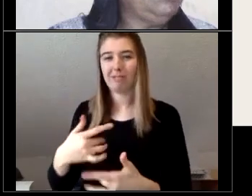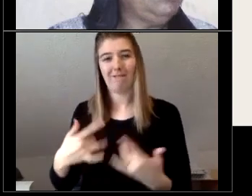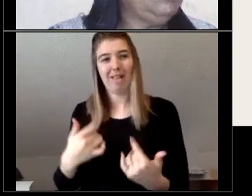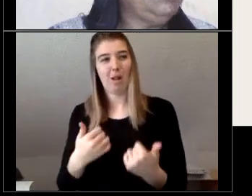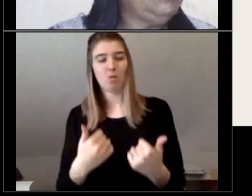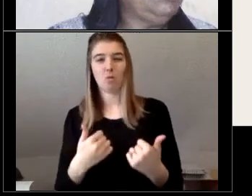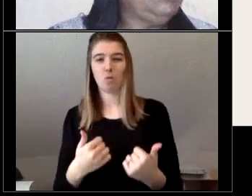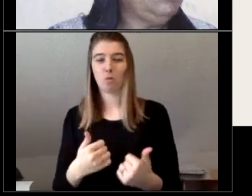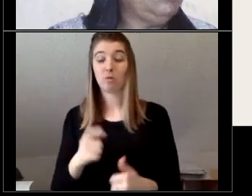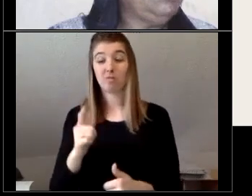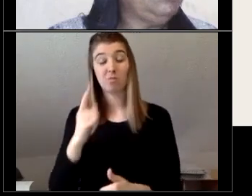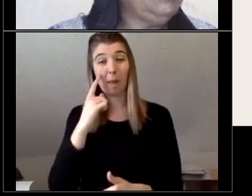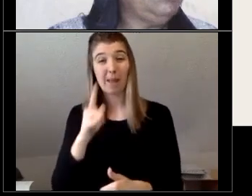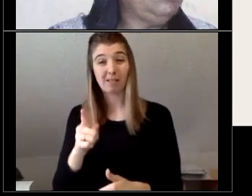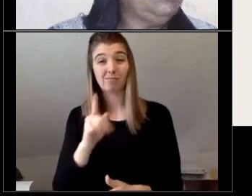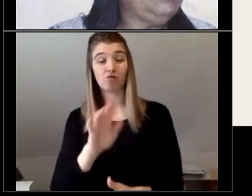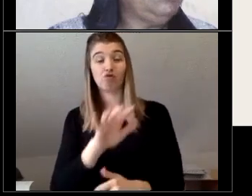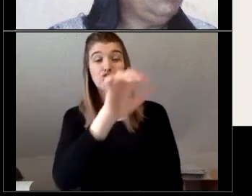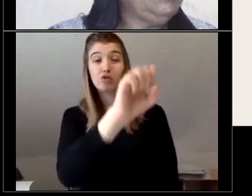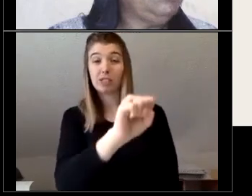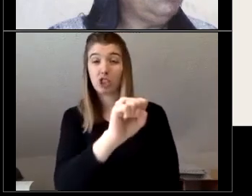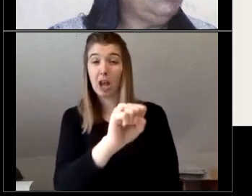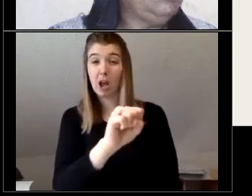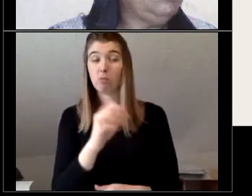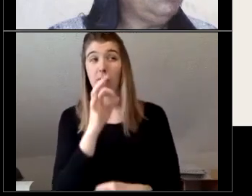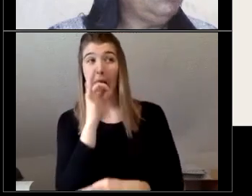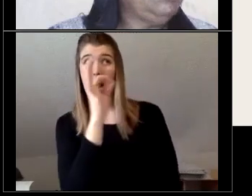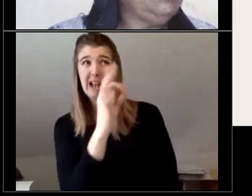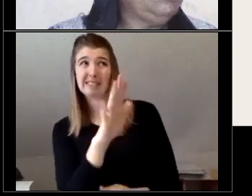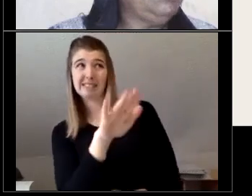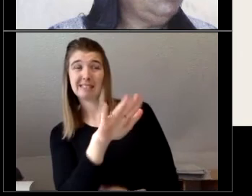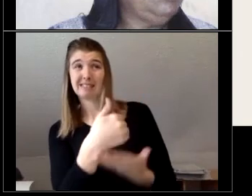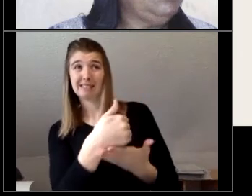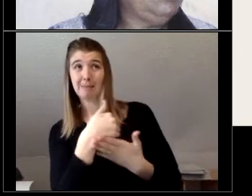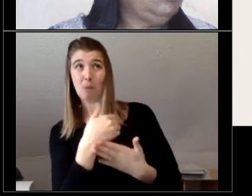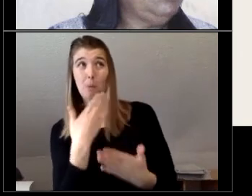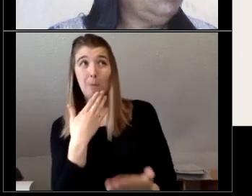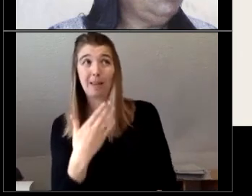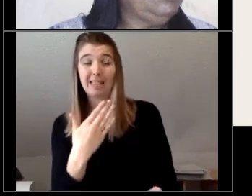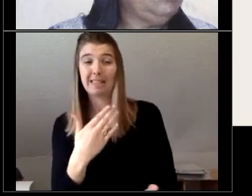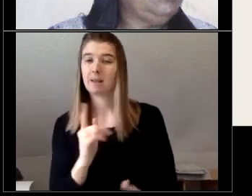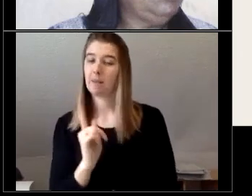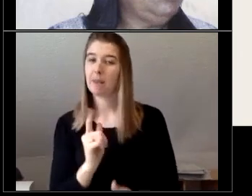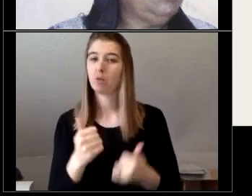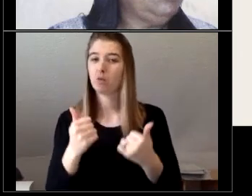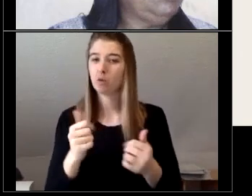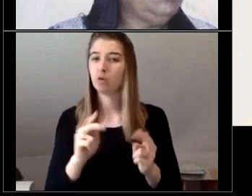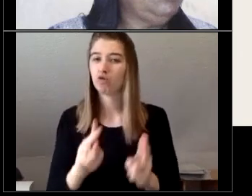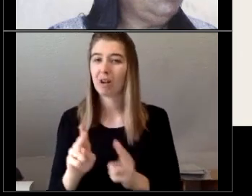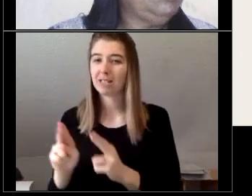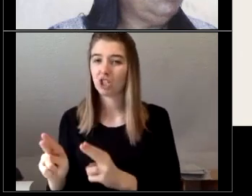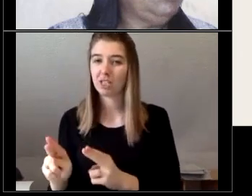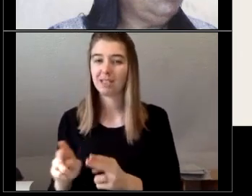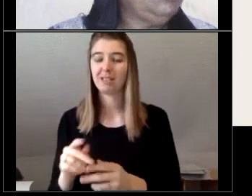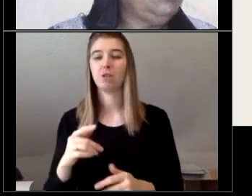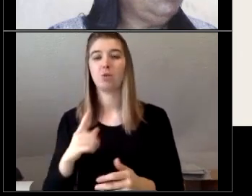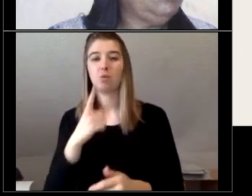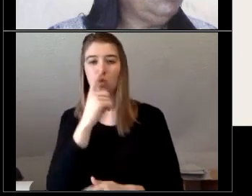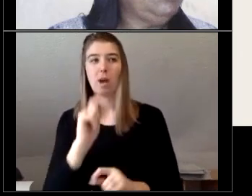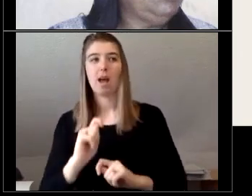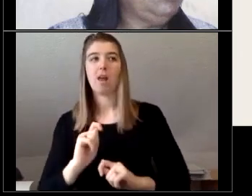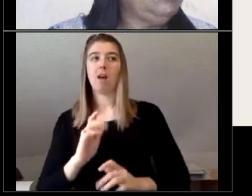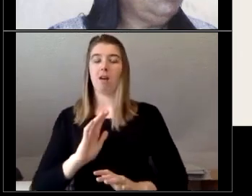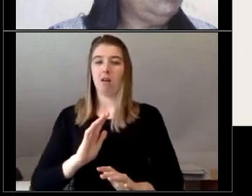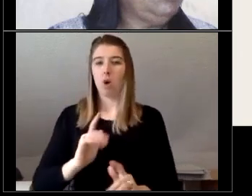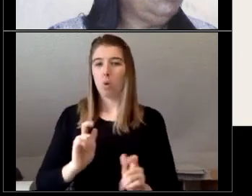for advice and asking for support is a really good strategy to be able to then feel comfortable in those